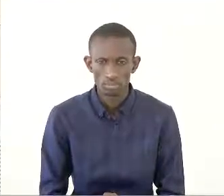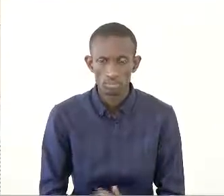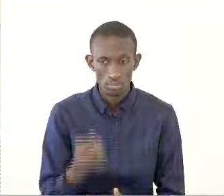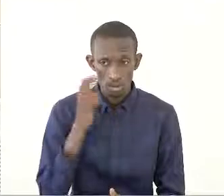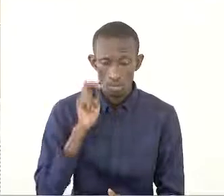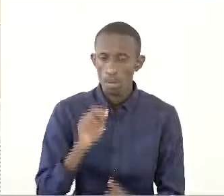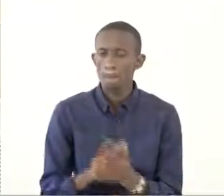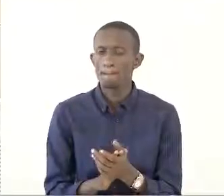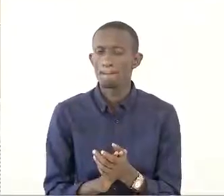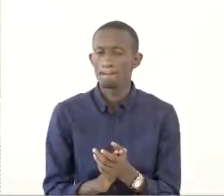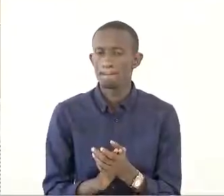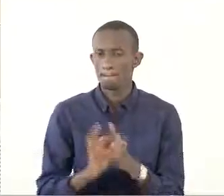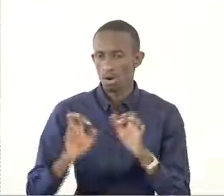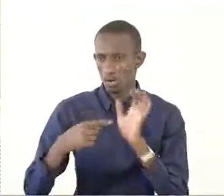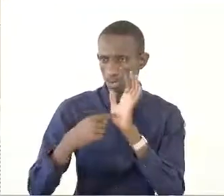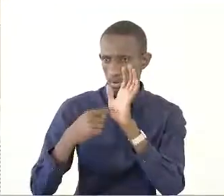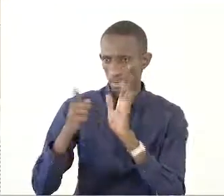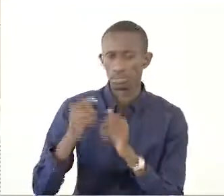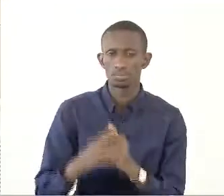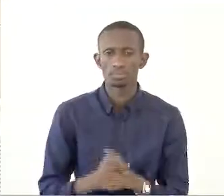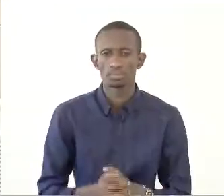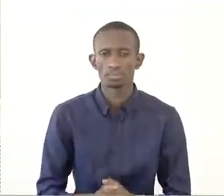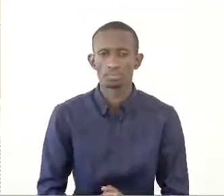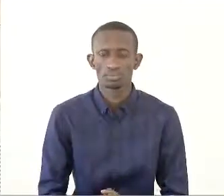PowerPoint, I want to show you that graph.